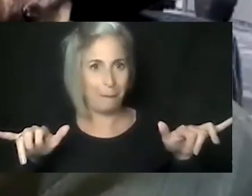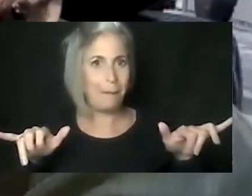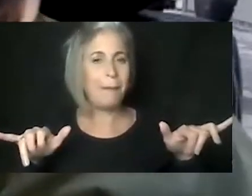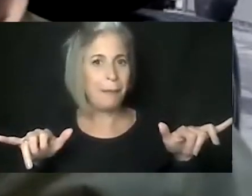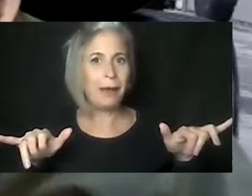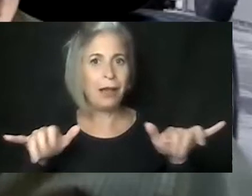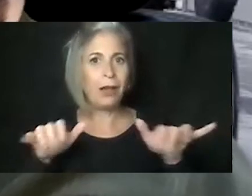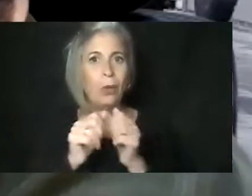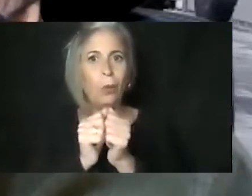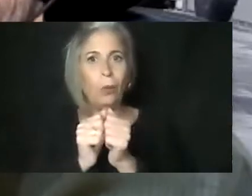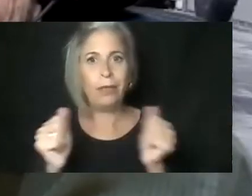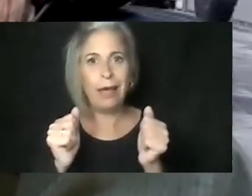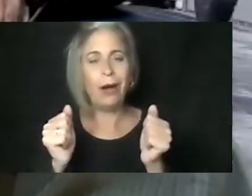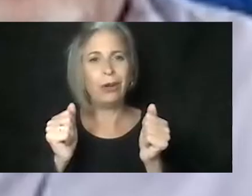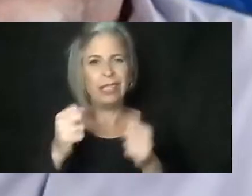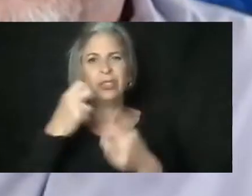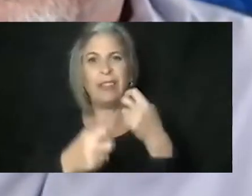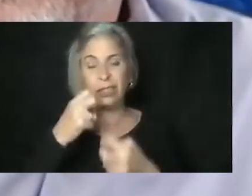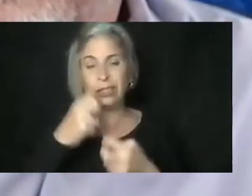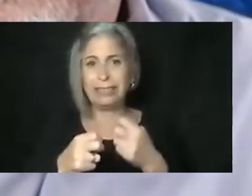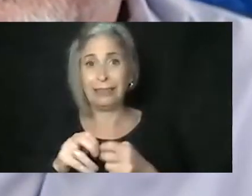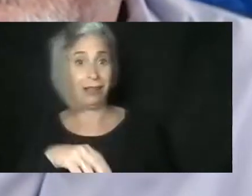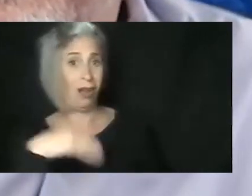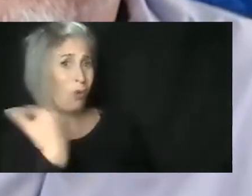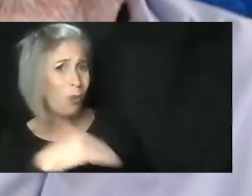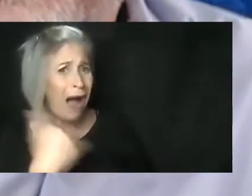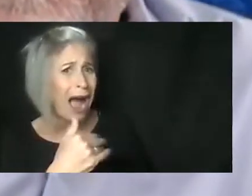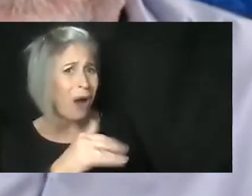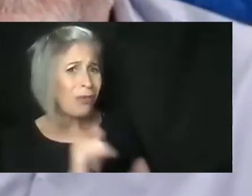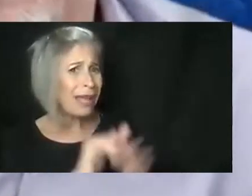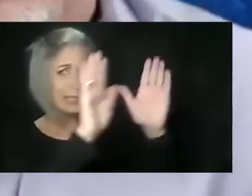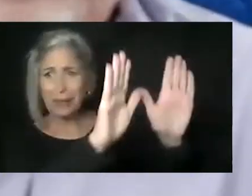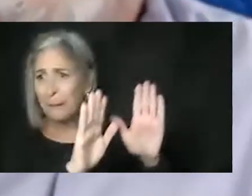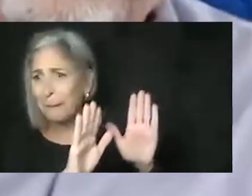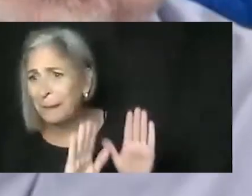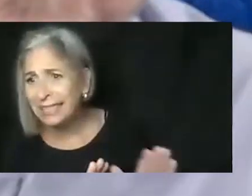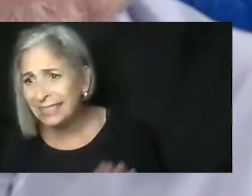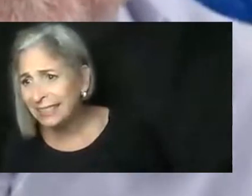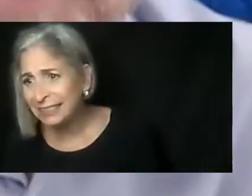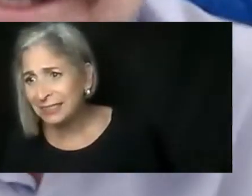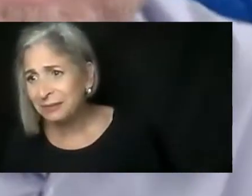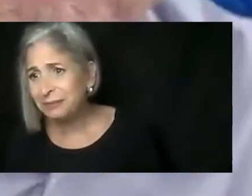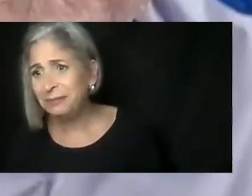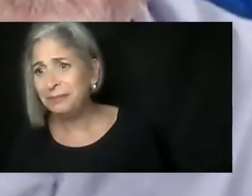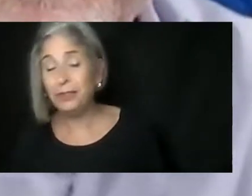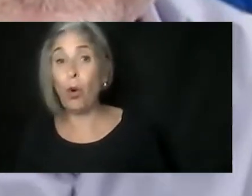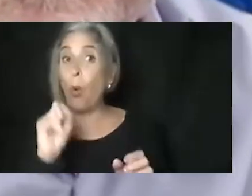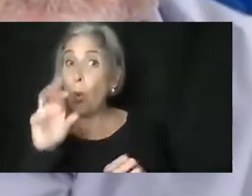kind of too much difficulty. Oh my God, that sounds amazing or super